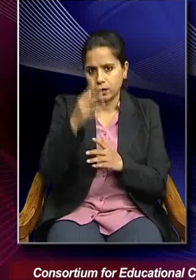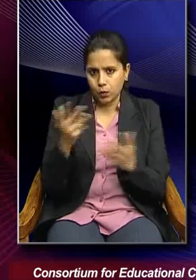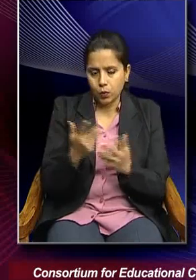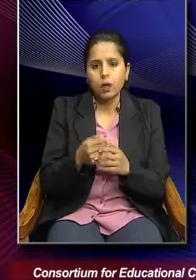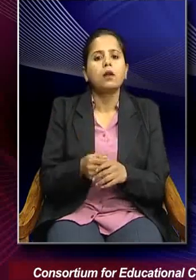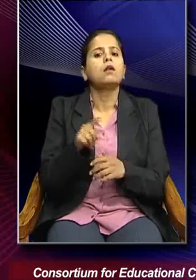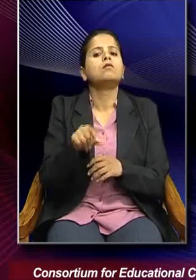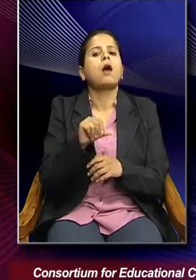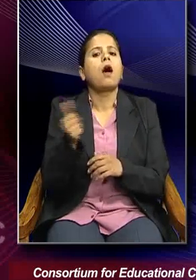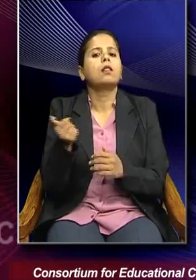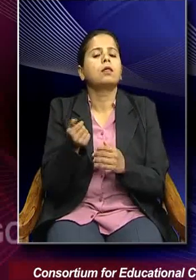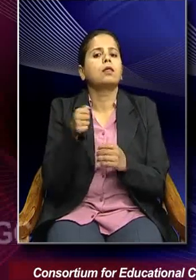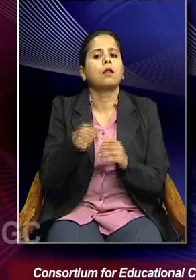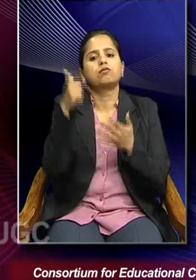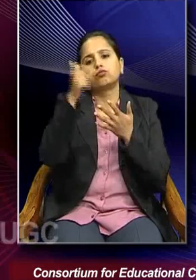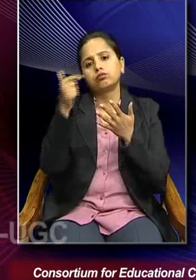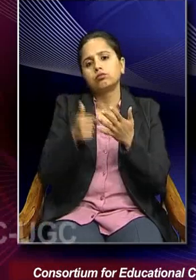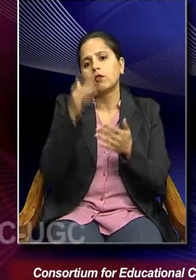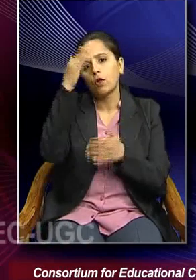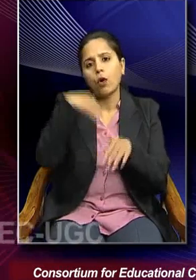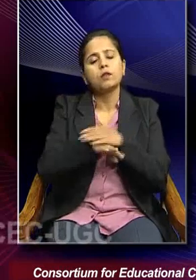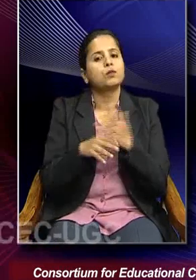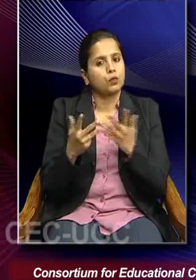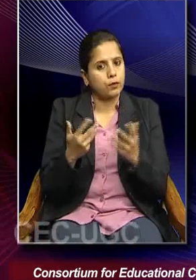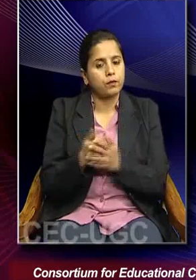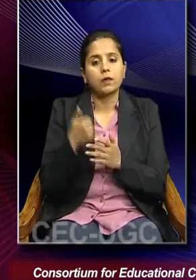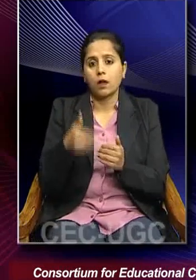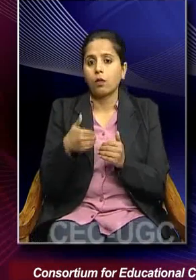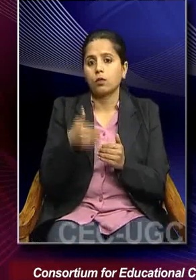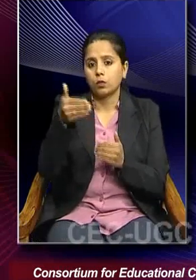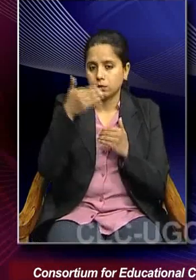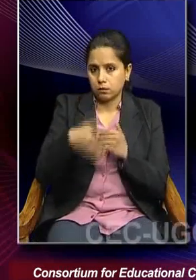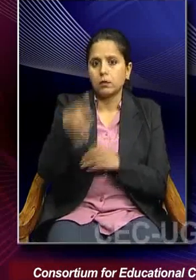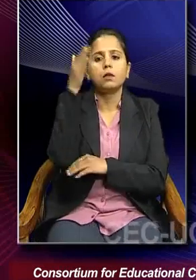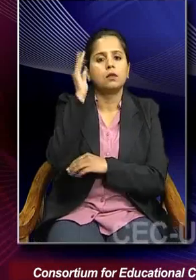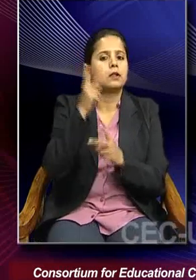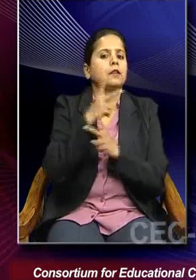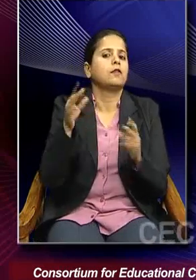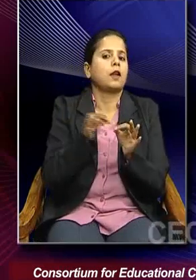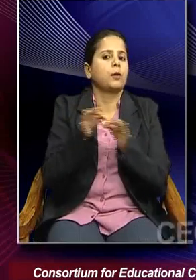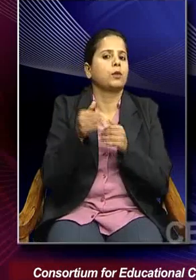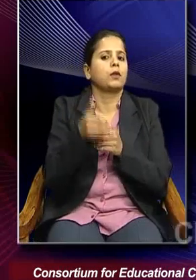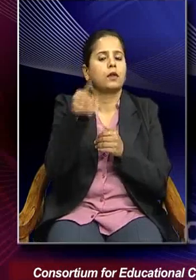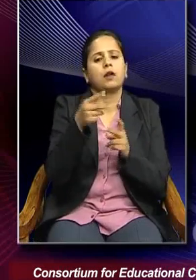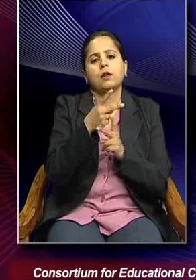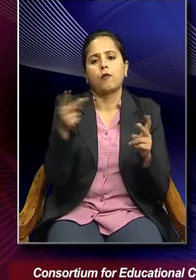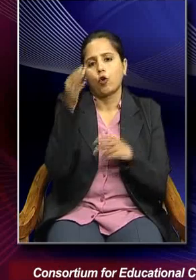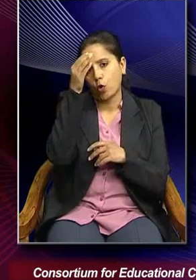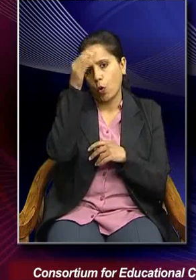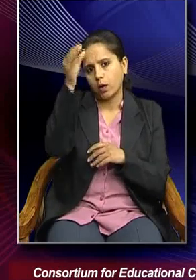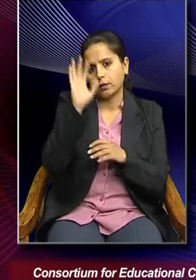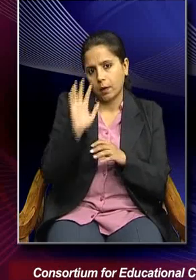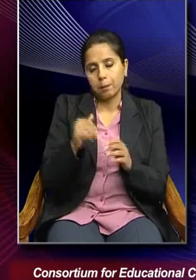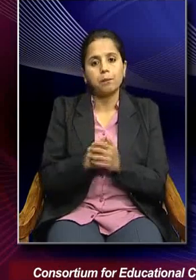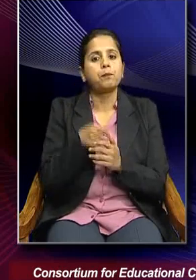what are the various branches of philosophy. We are going to continue this series and take various concepts and